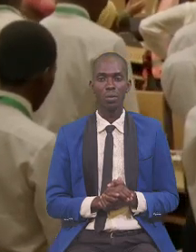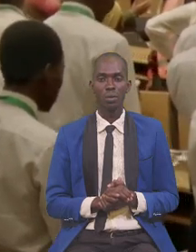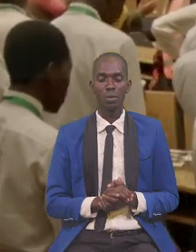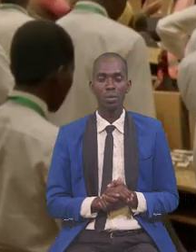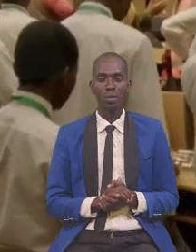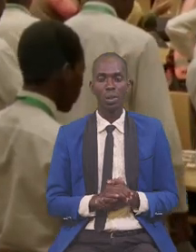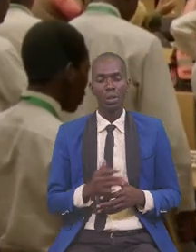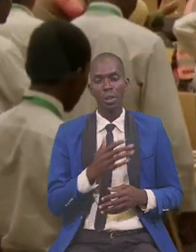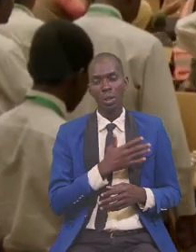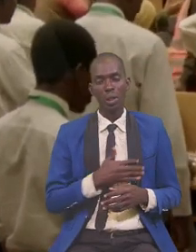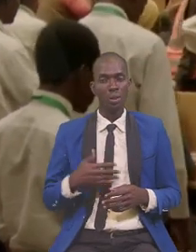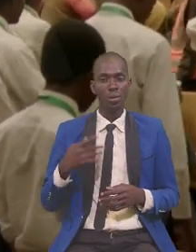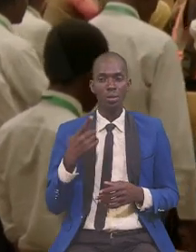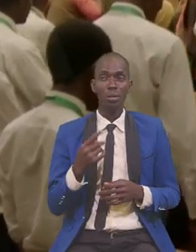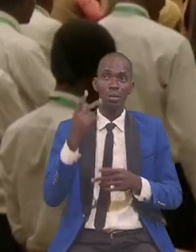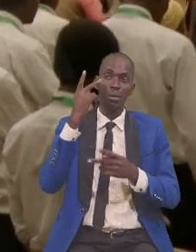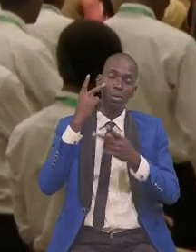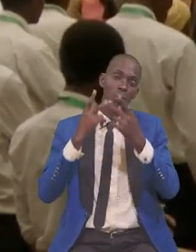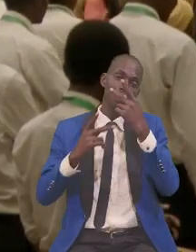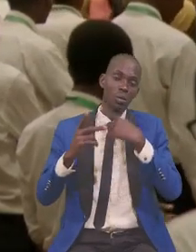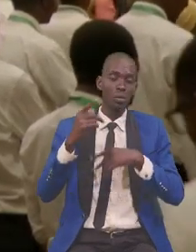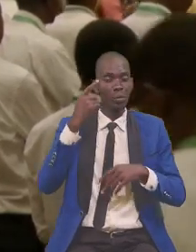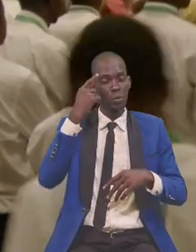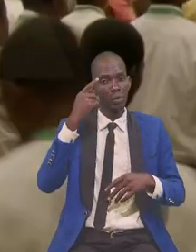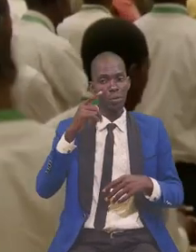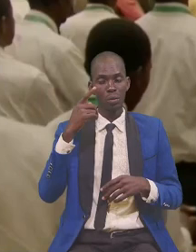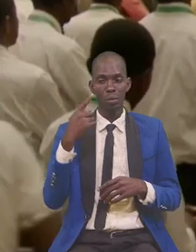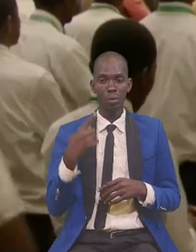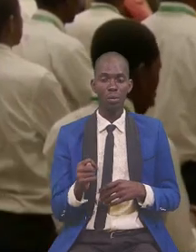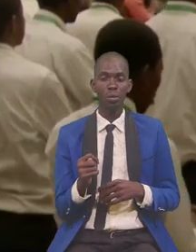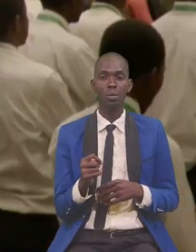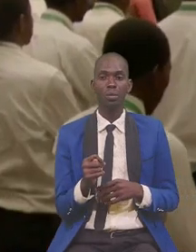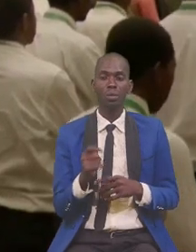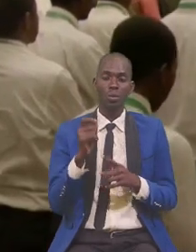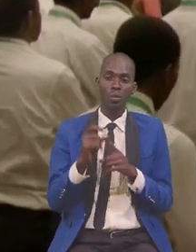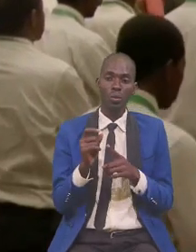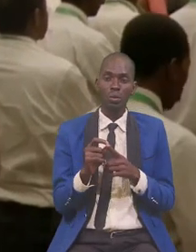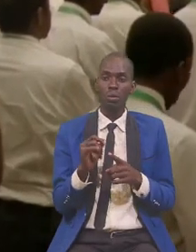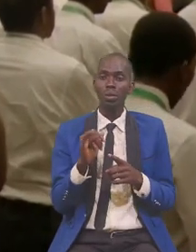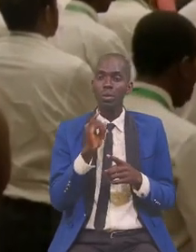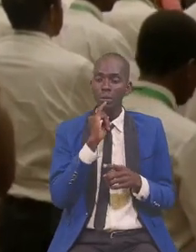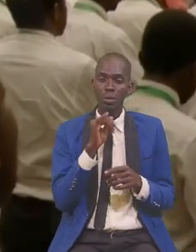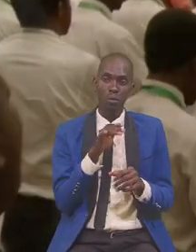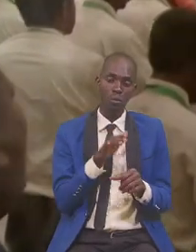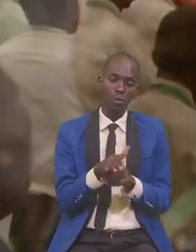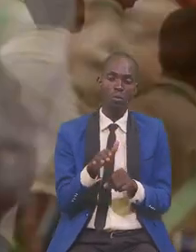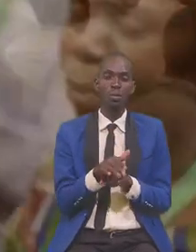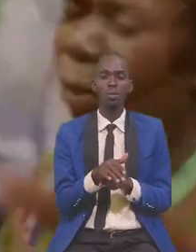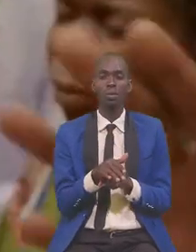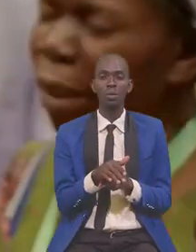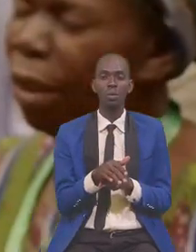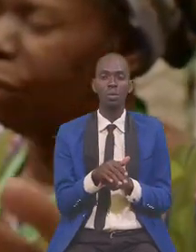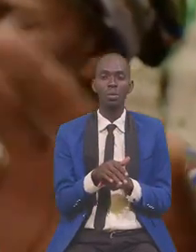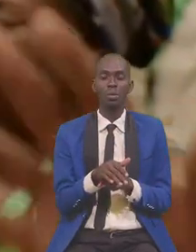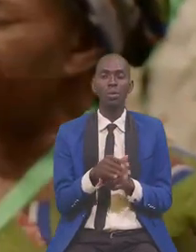And if the prophecy for the world is being fulfilled, I bow the prophecy for